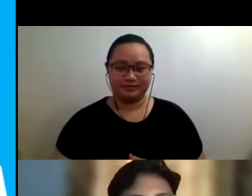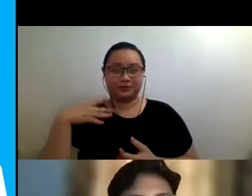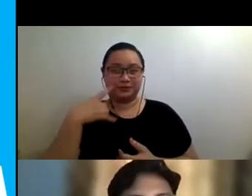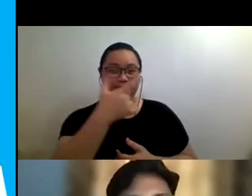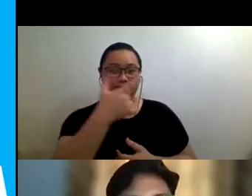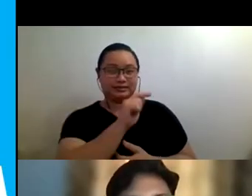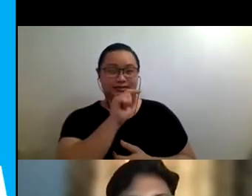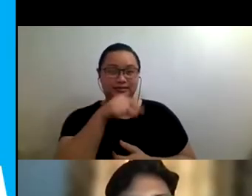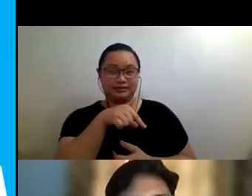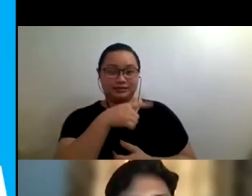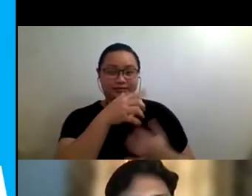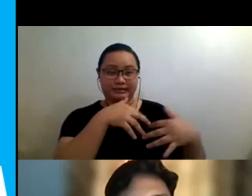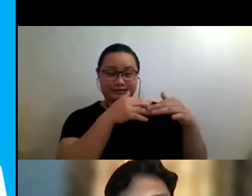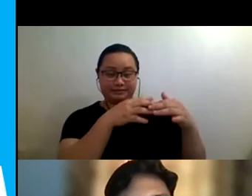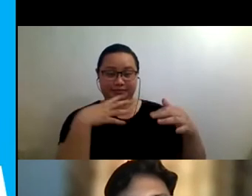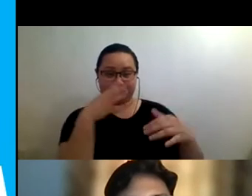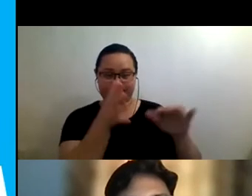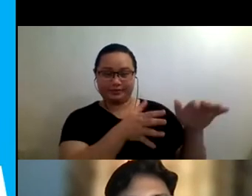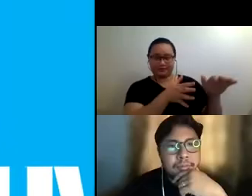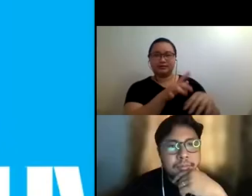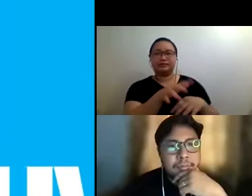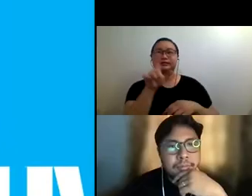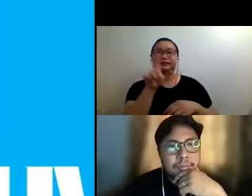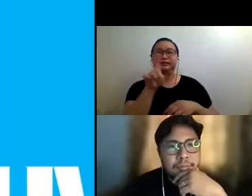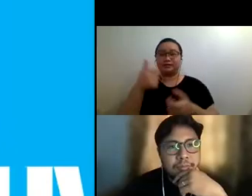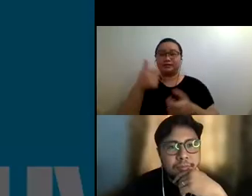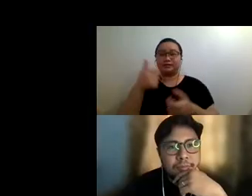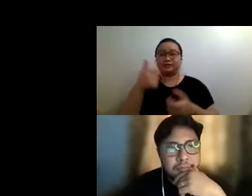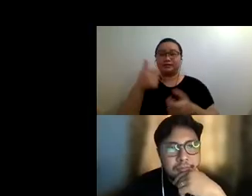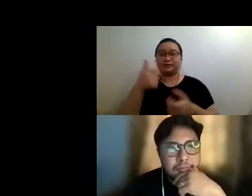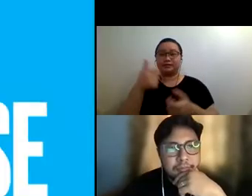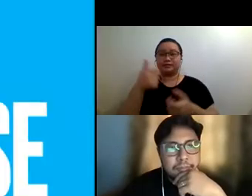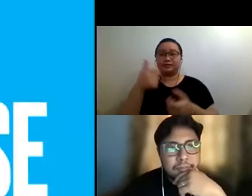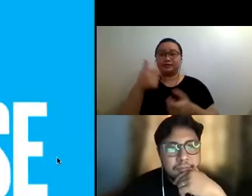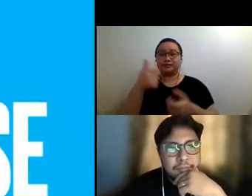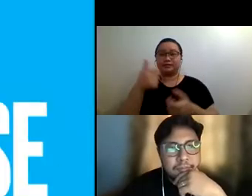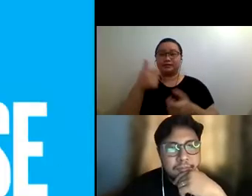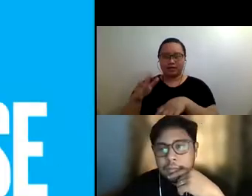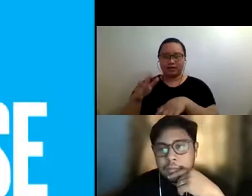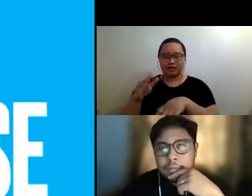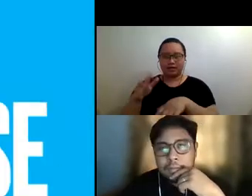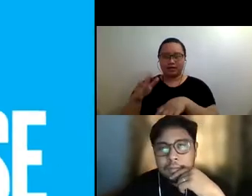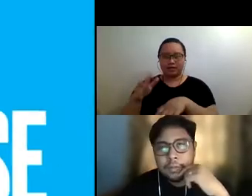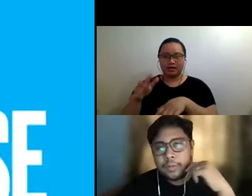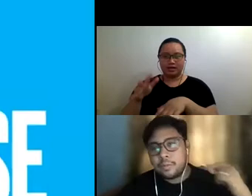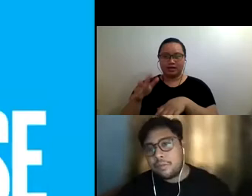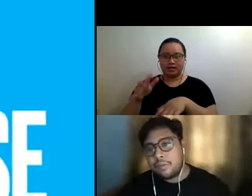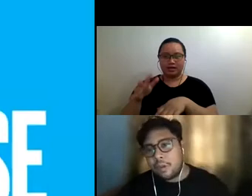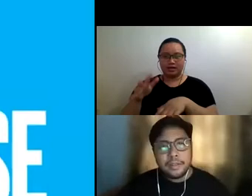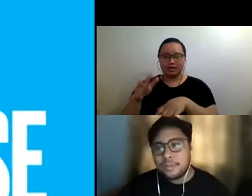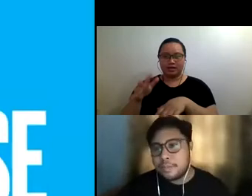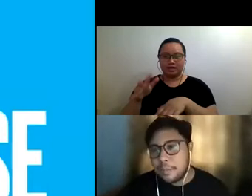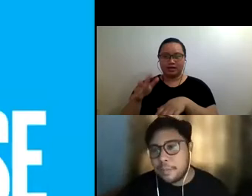again, I'd like to remind everyone, if you have questions, just put them in our chat box, and we'll get to them later. Yan,